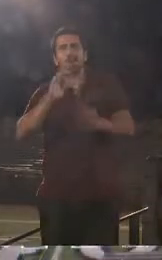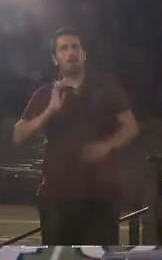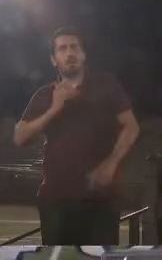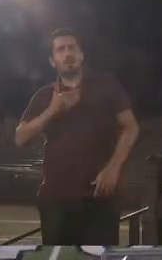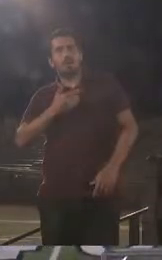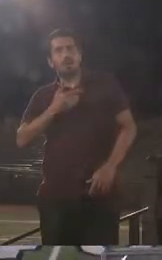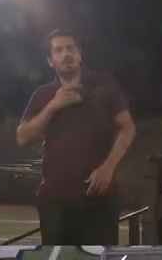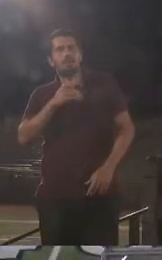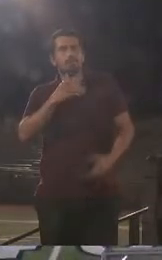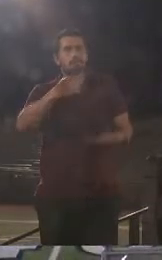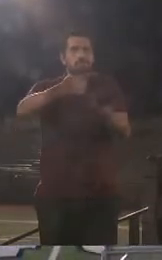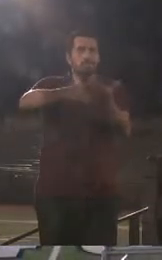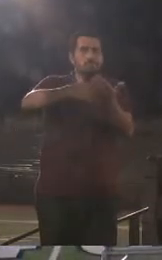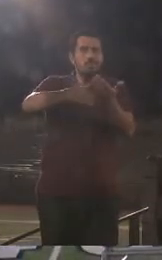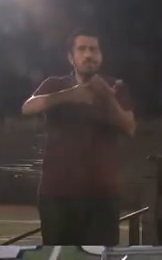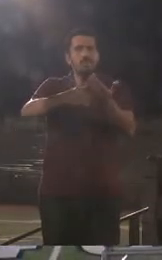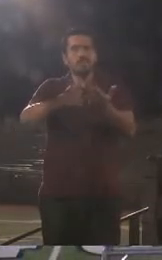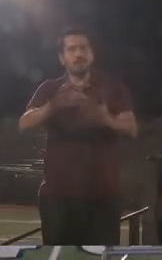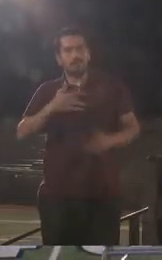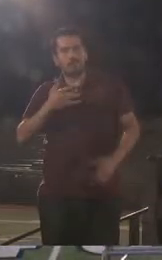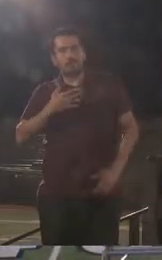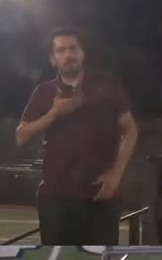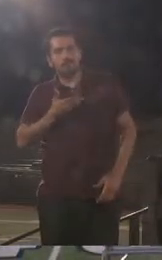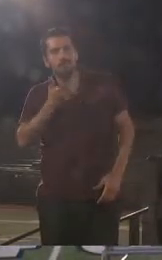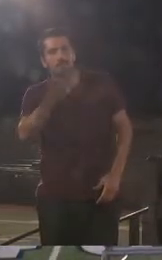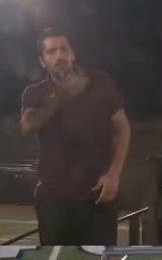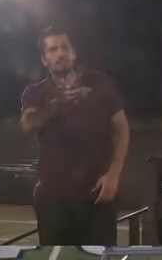be heard and our feelings validated.